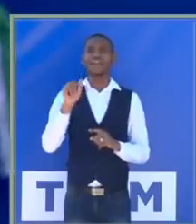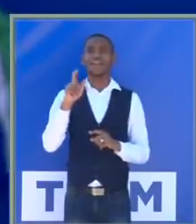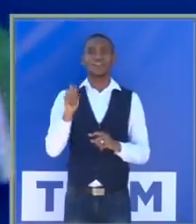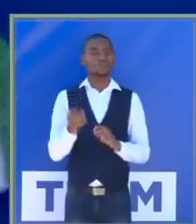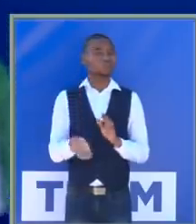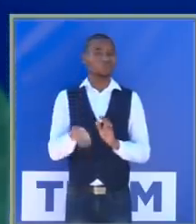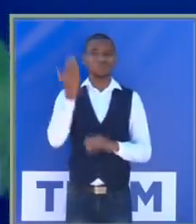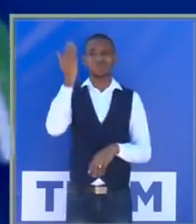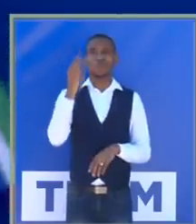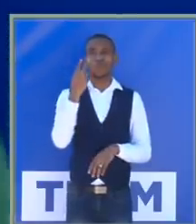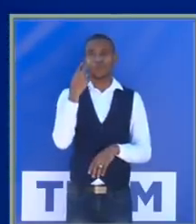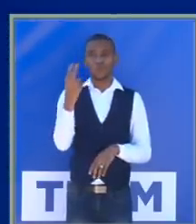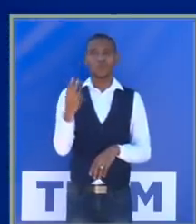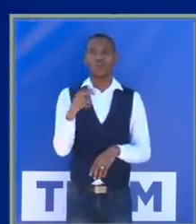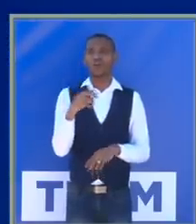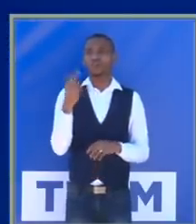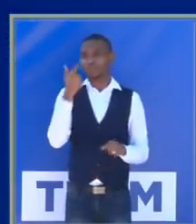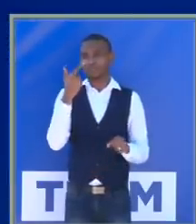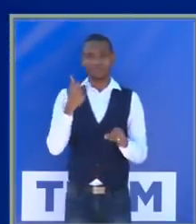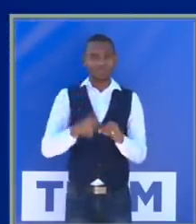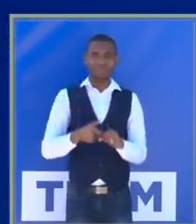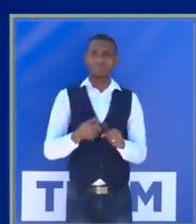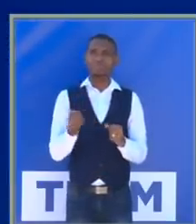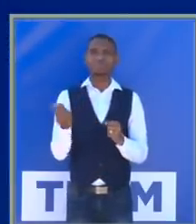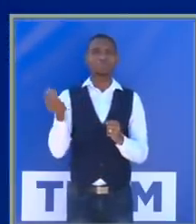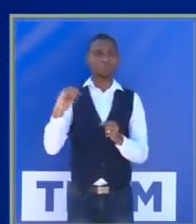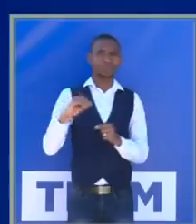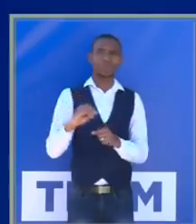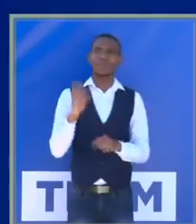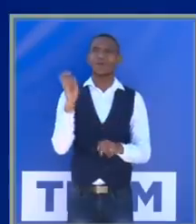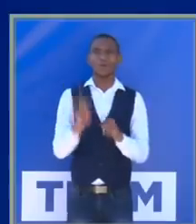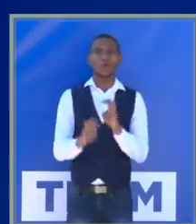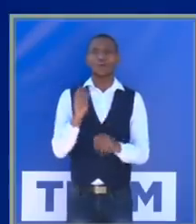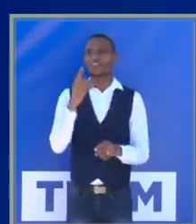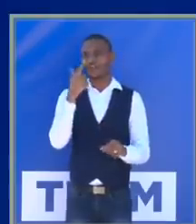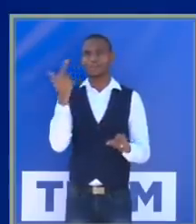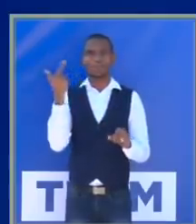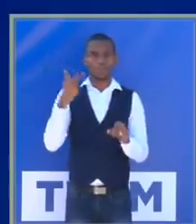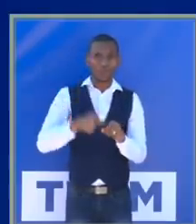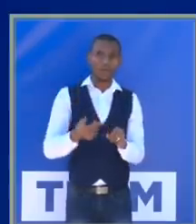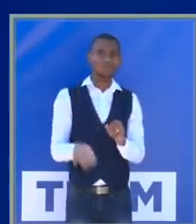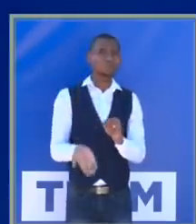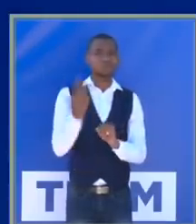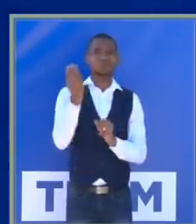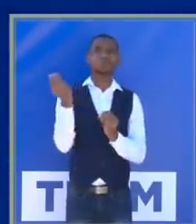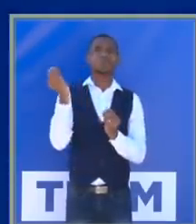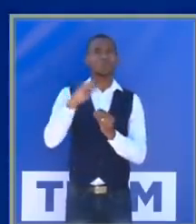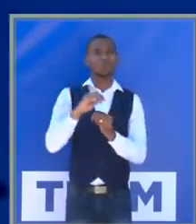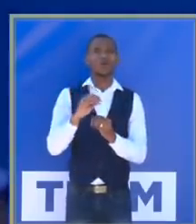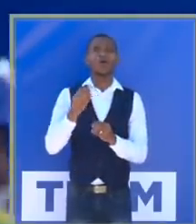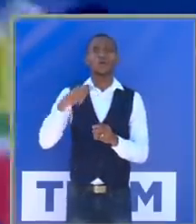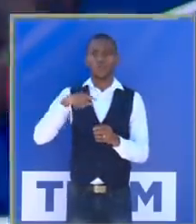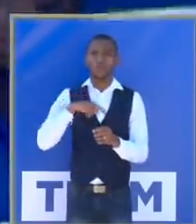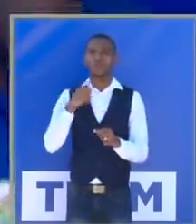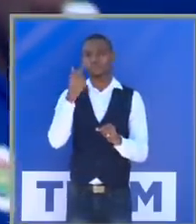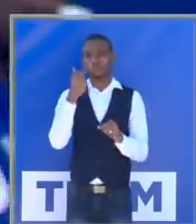going up. When you look at fuel, hey, ba utlwitse komkeke ke ra gore le petrol ya khupuga ke ra re kenye diesel